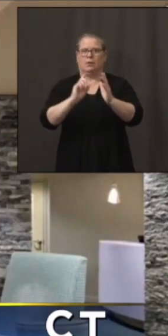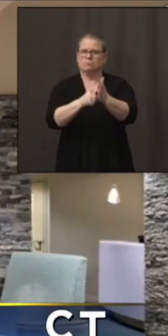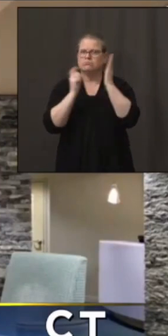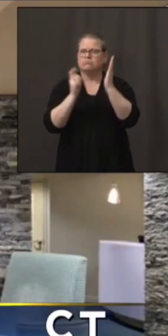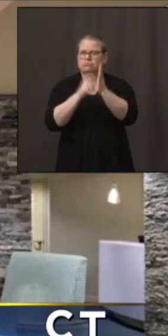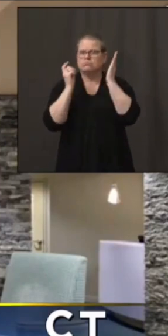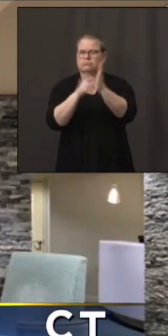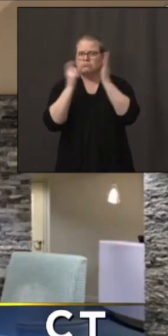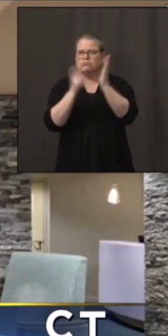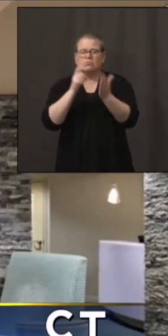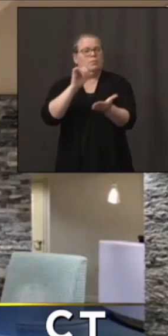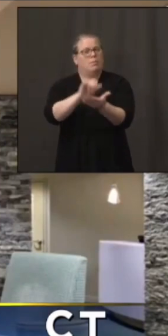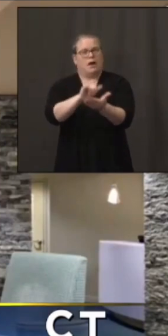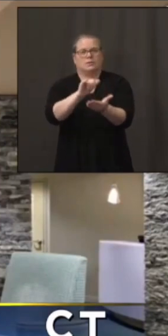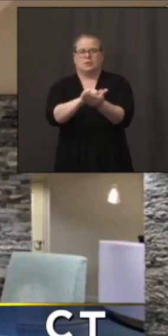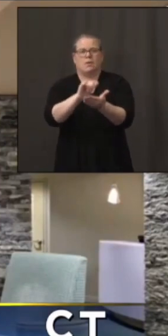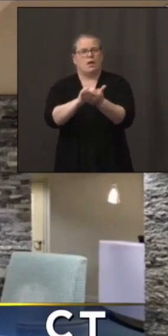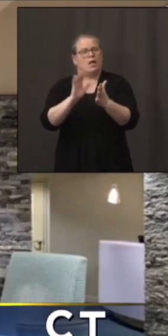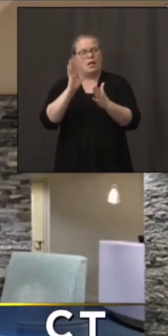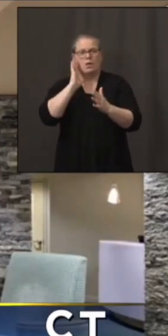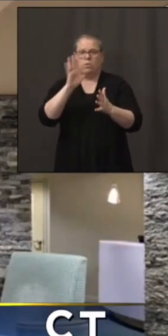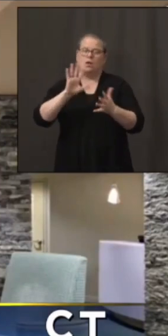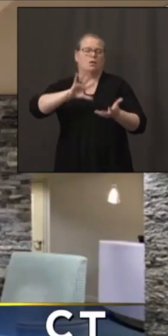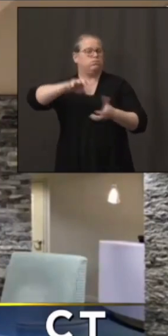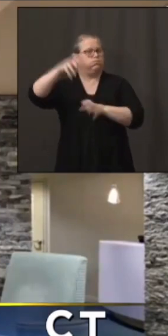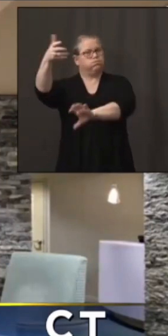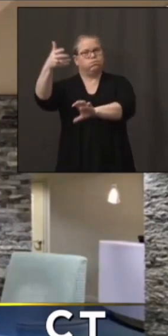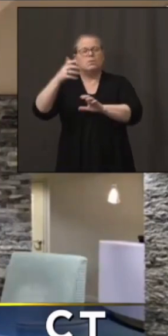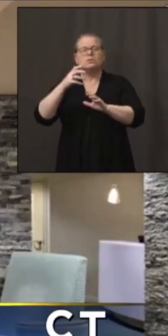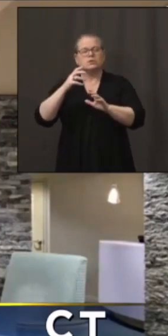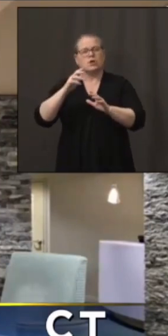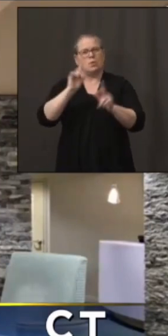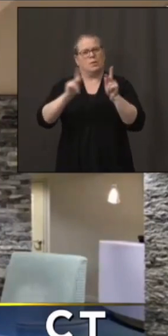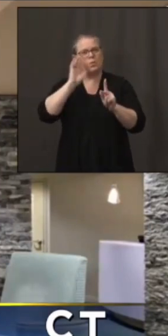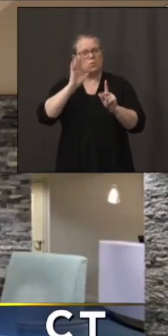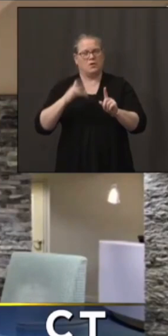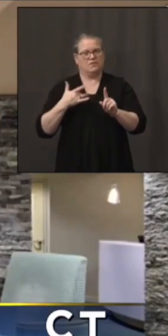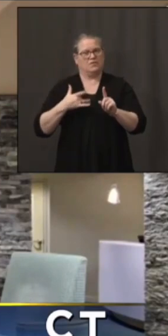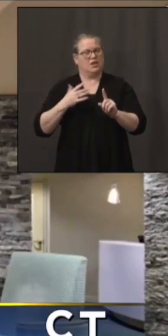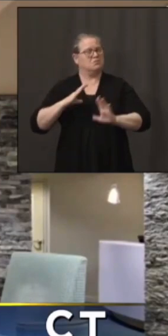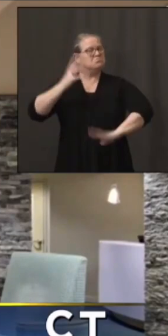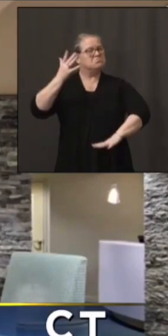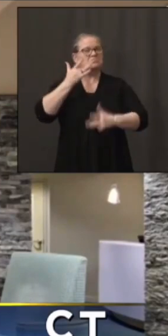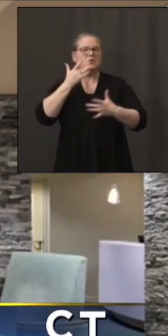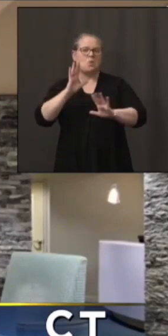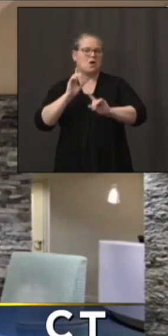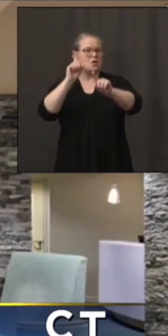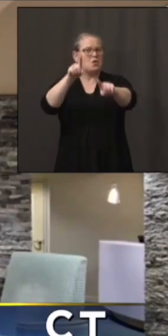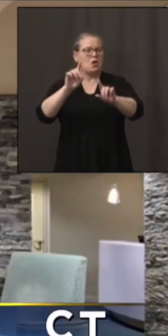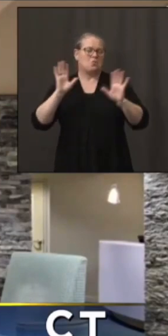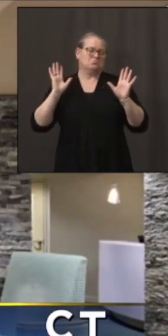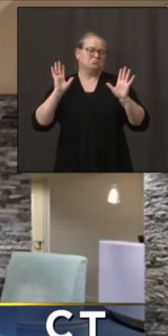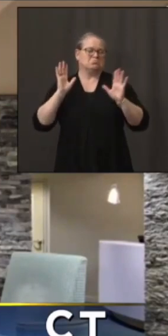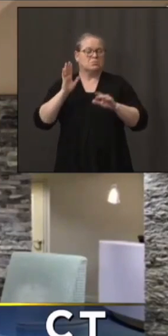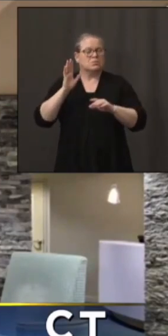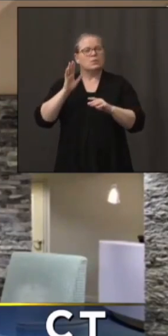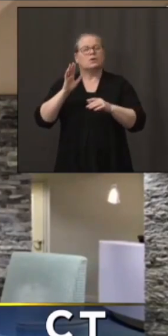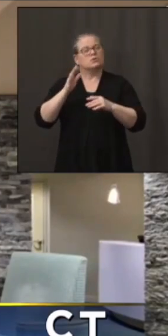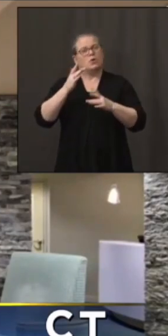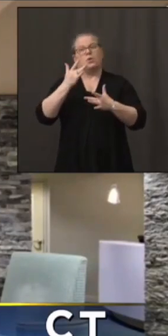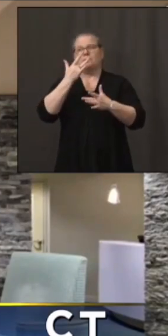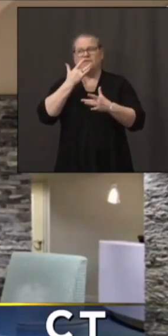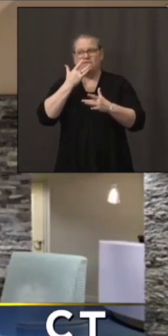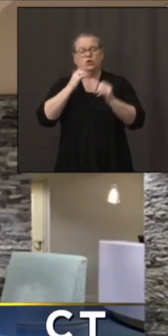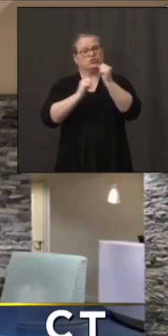create a negative scenario, will discourage people from coming out. So a more disciplined, structured approach, we believe, will